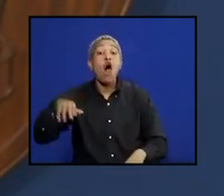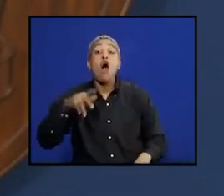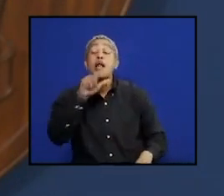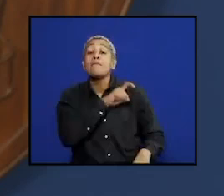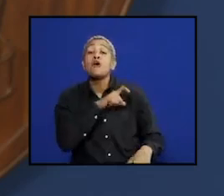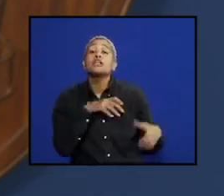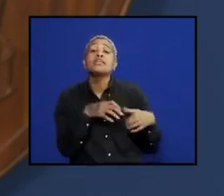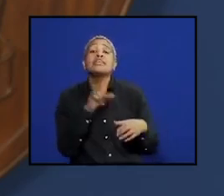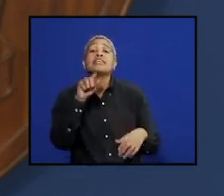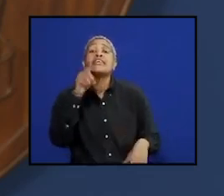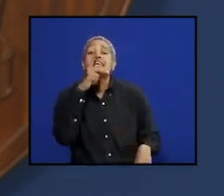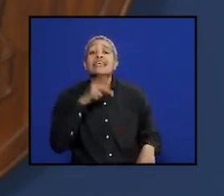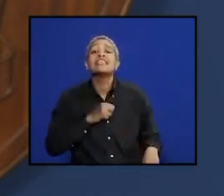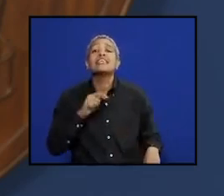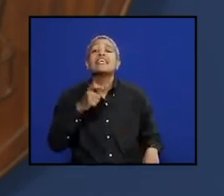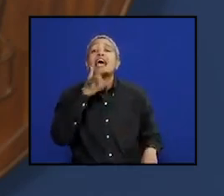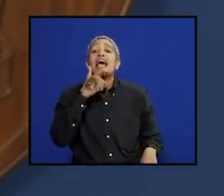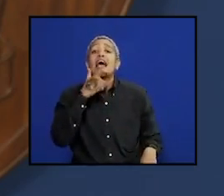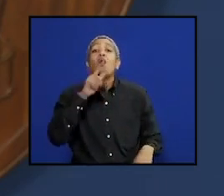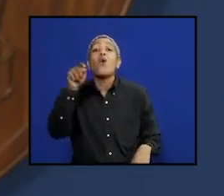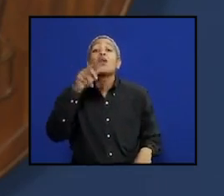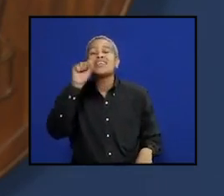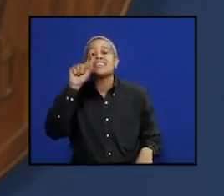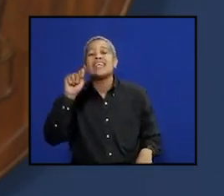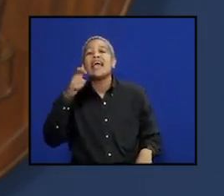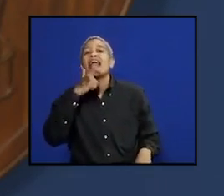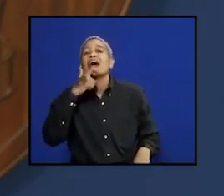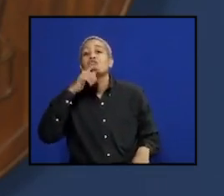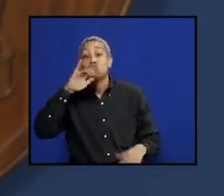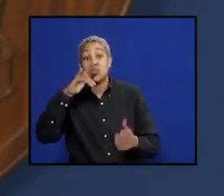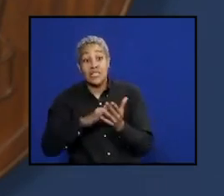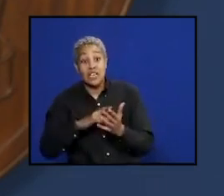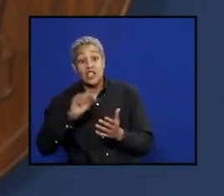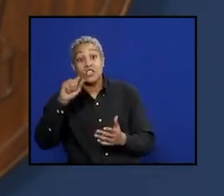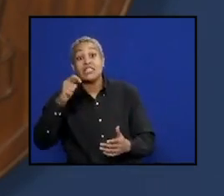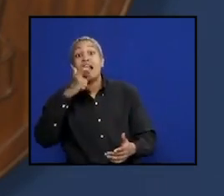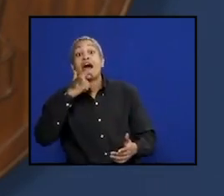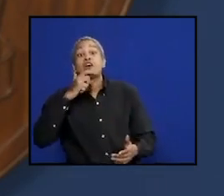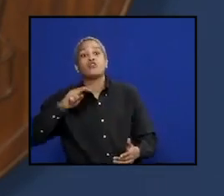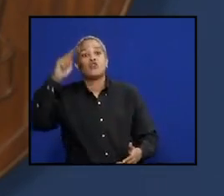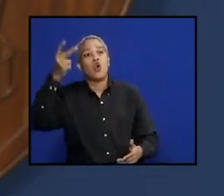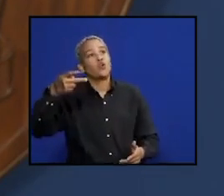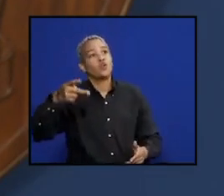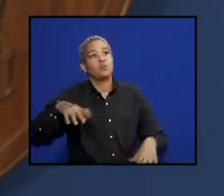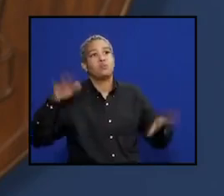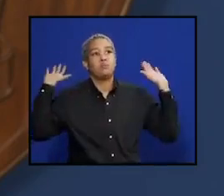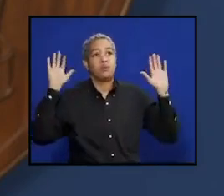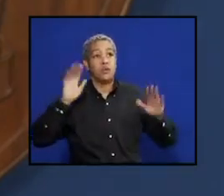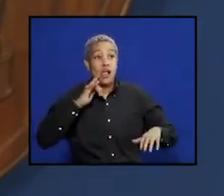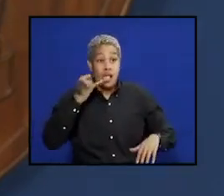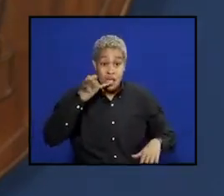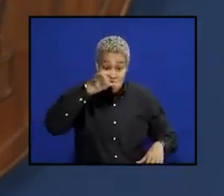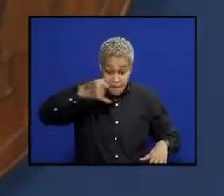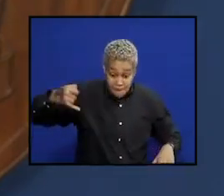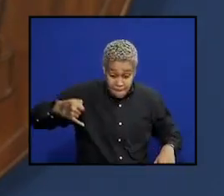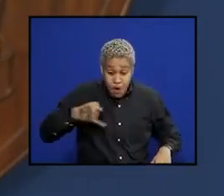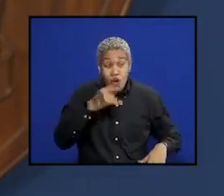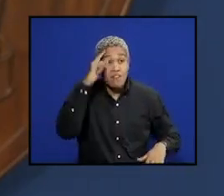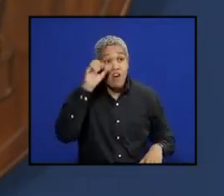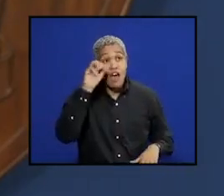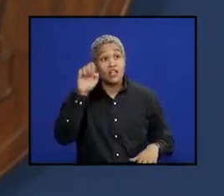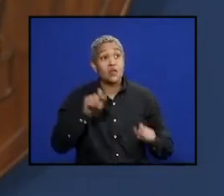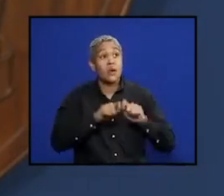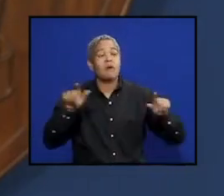St. Andrew, except for St. Andrew Central and St. Andrew North. The borders for all the states of public emergencies have been